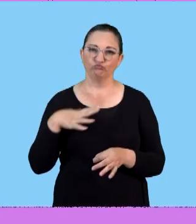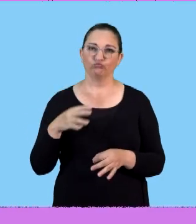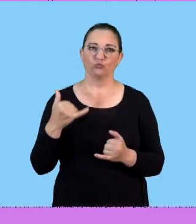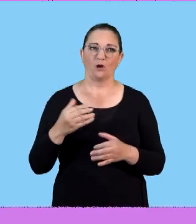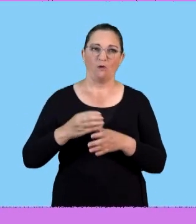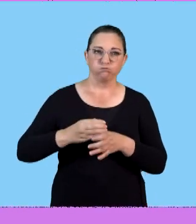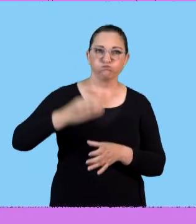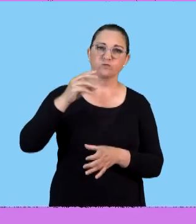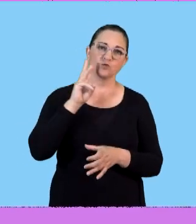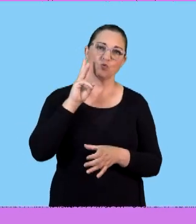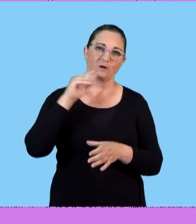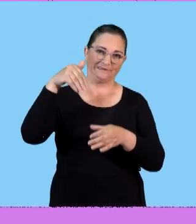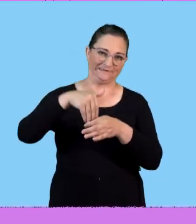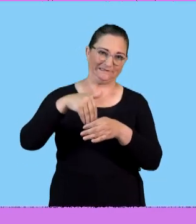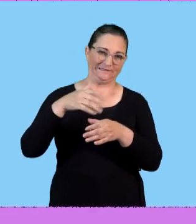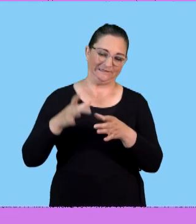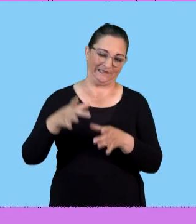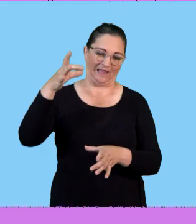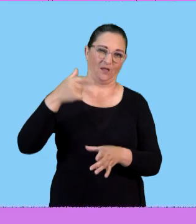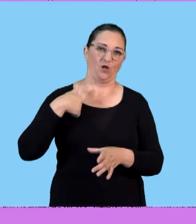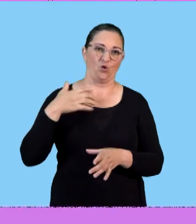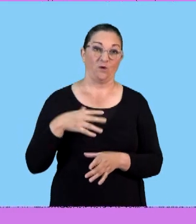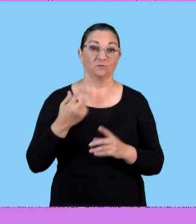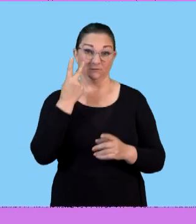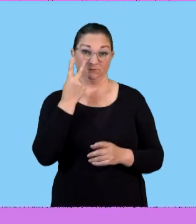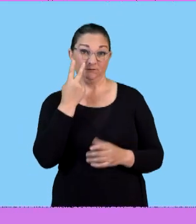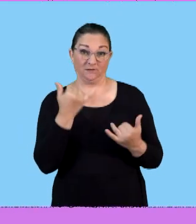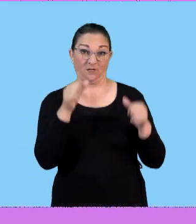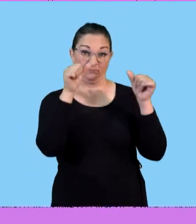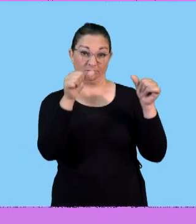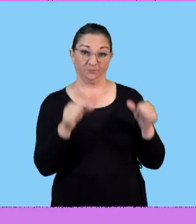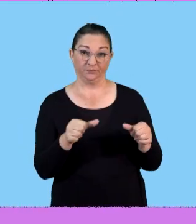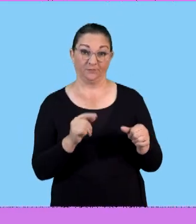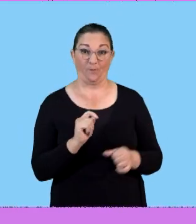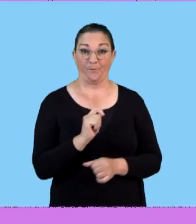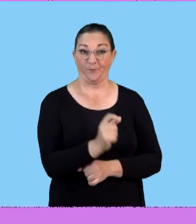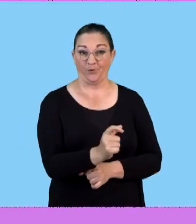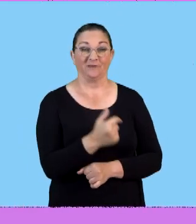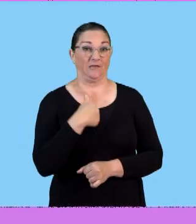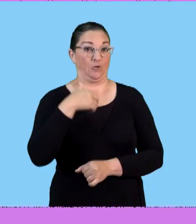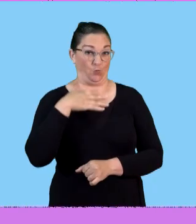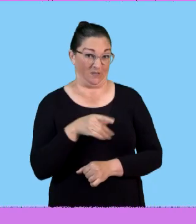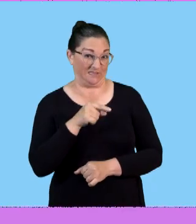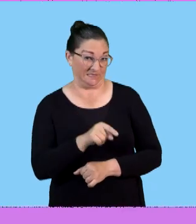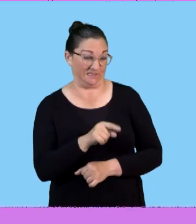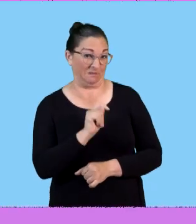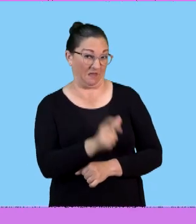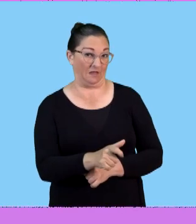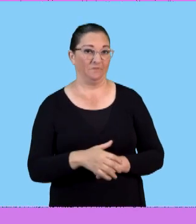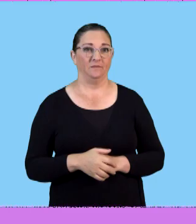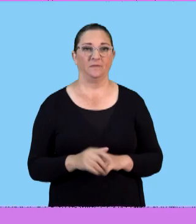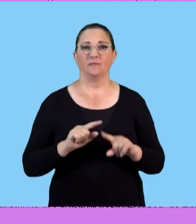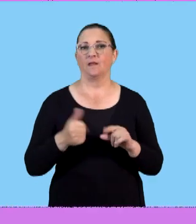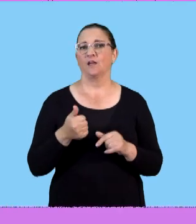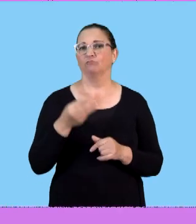diagram and use it to answer the questions that follow. So there's a picture of the water tank Mr. van der Linde intends to buy, and